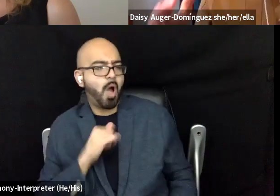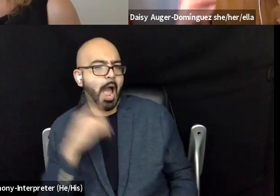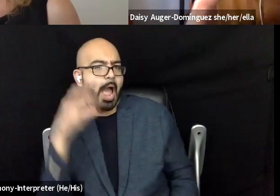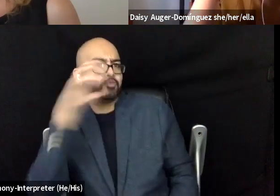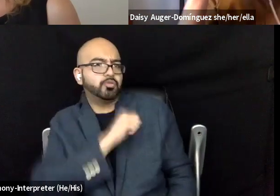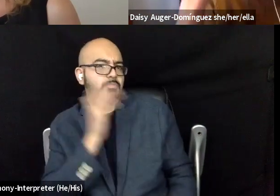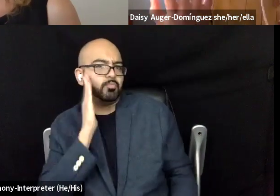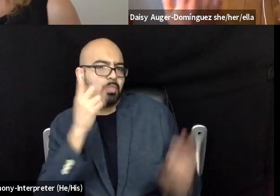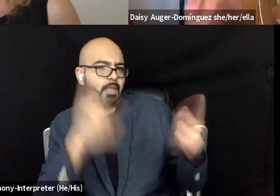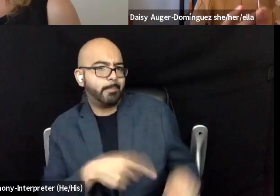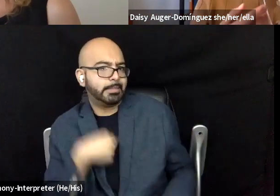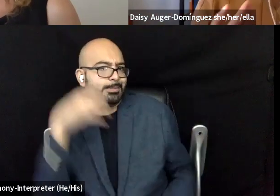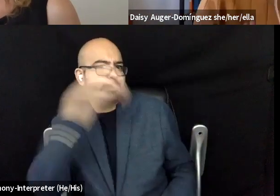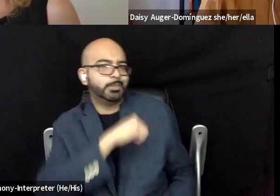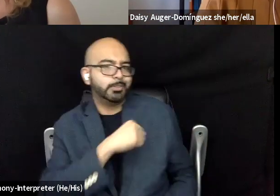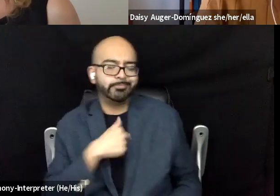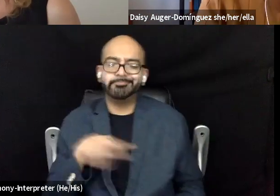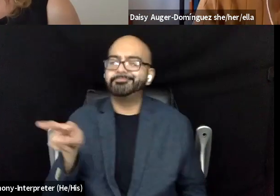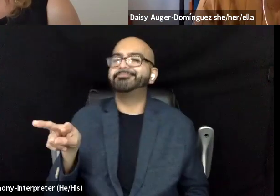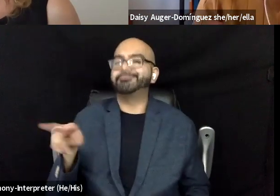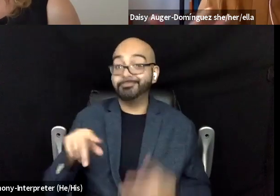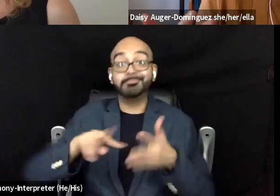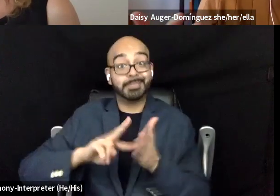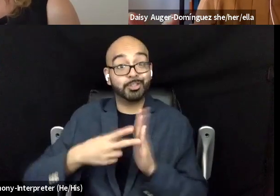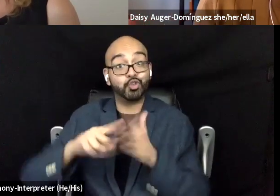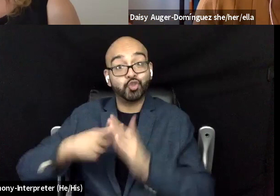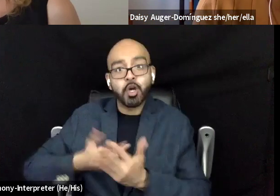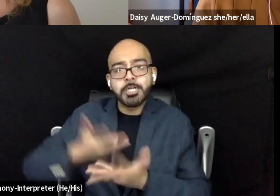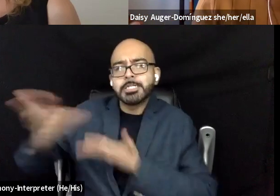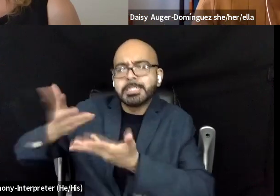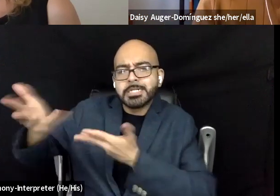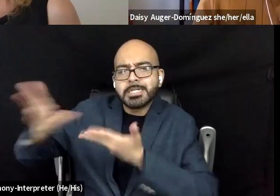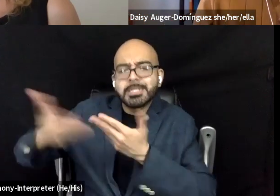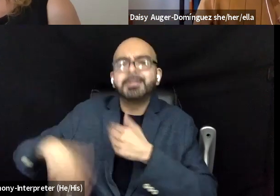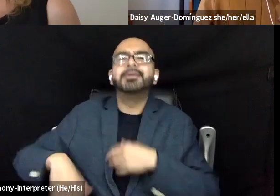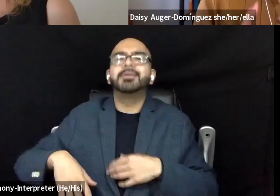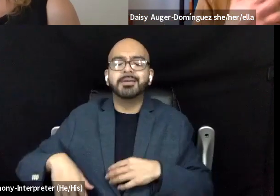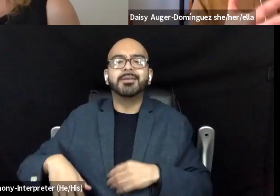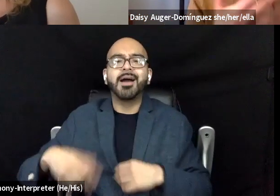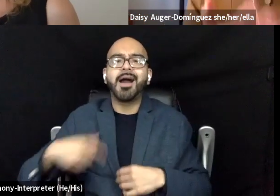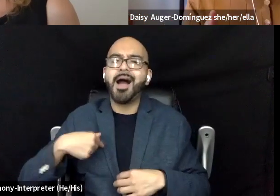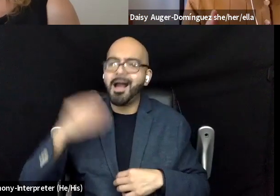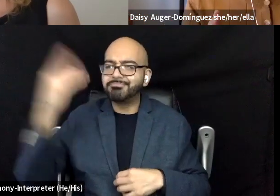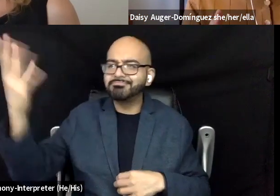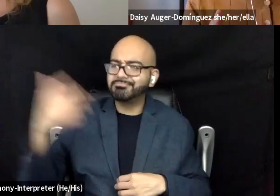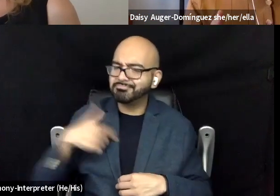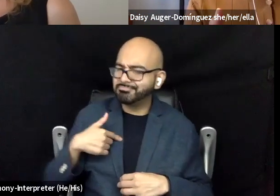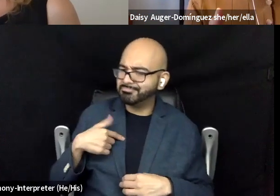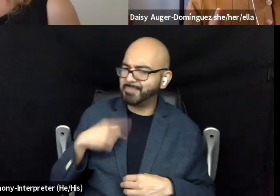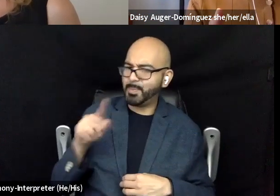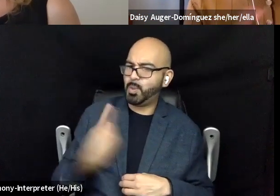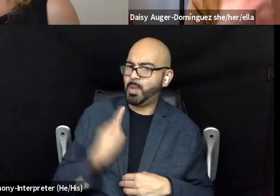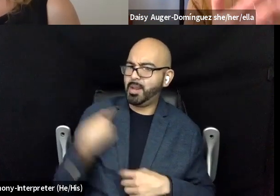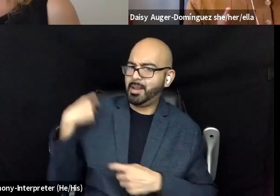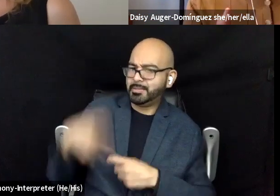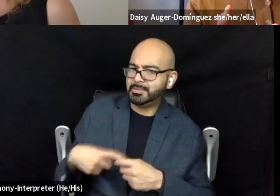we went into an exchange and I was like, well, you know, I love that you're inviting me, but I was like, am I the only Latina on that list? And, you know, are the other white women on that list